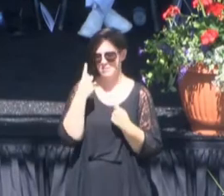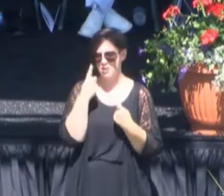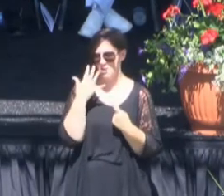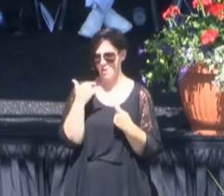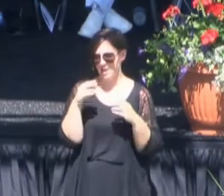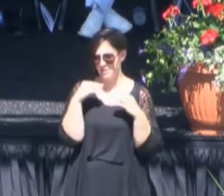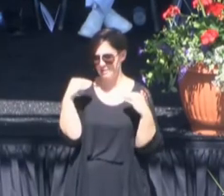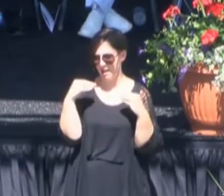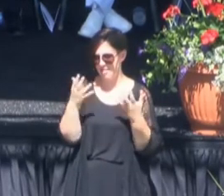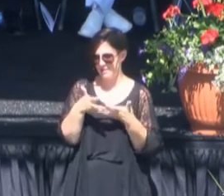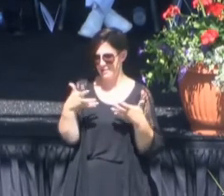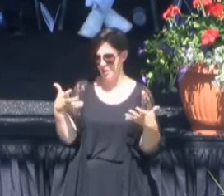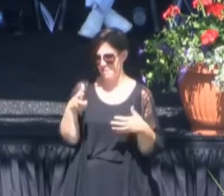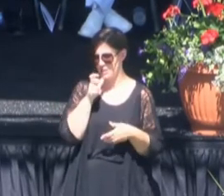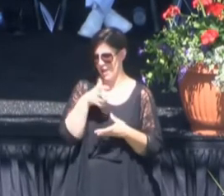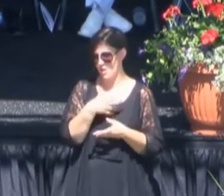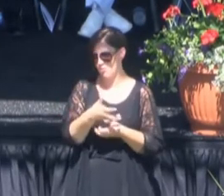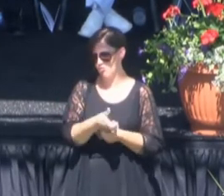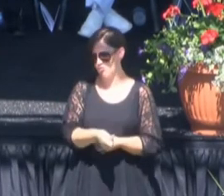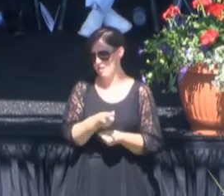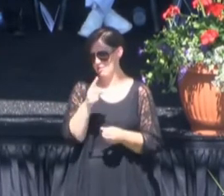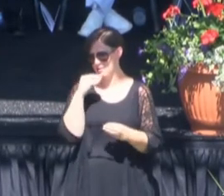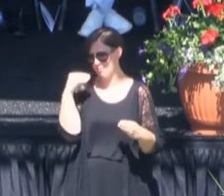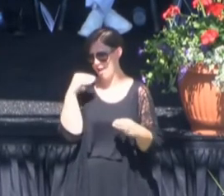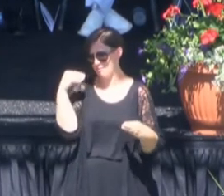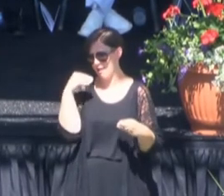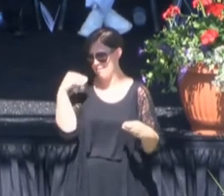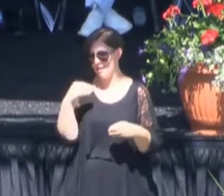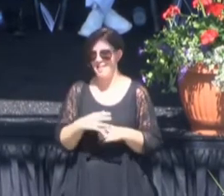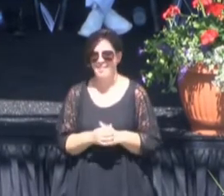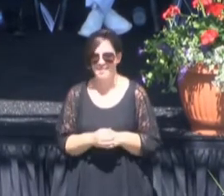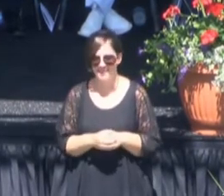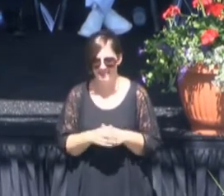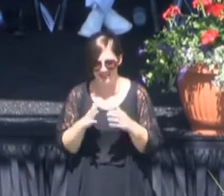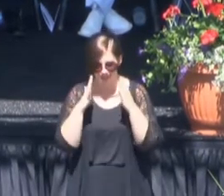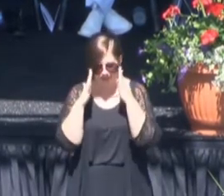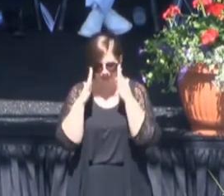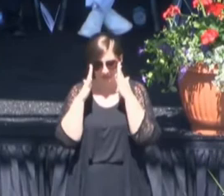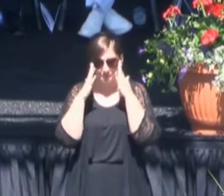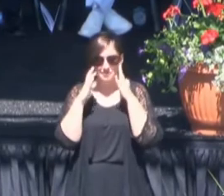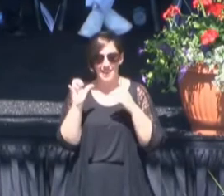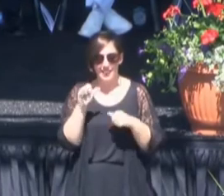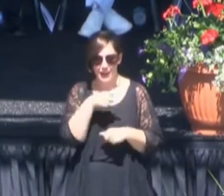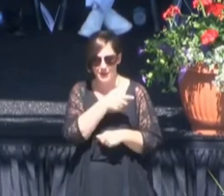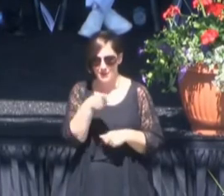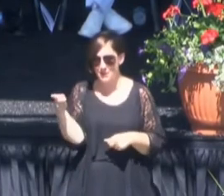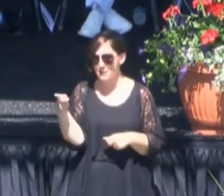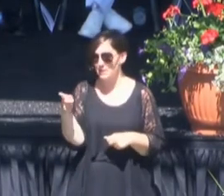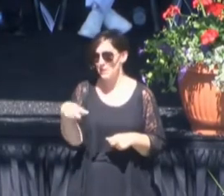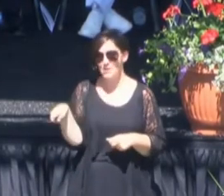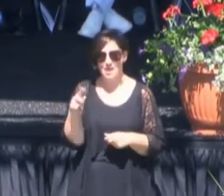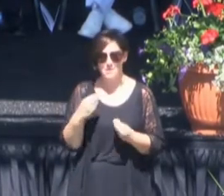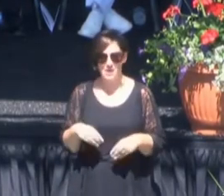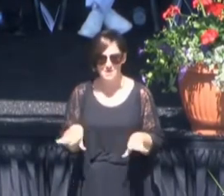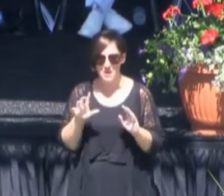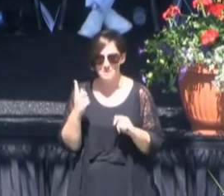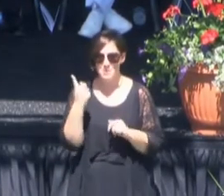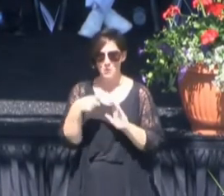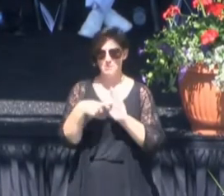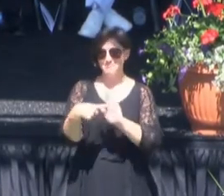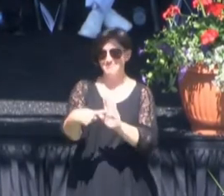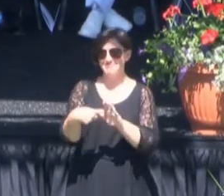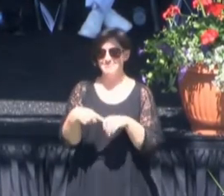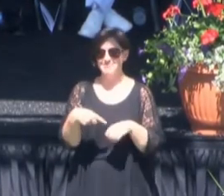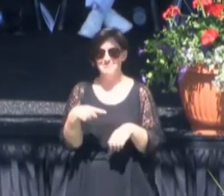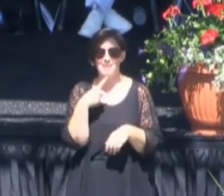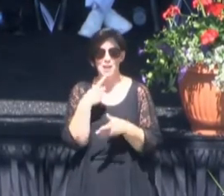smiles so much. I don't trust it, but like you as a class, you guys have not let us down. You always shine through. I'm